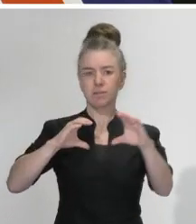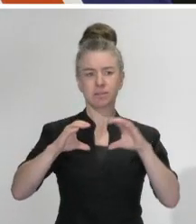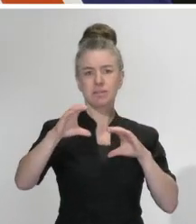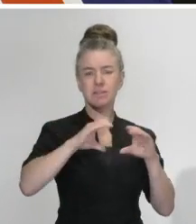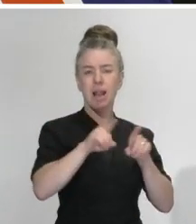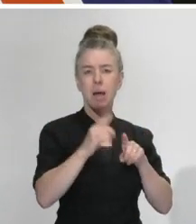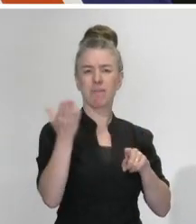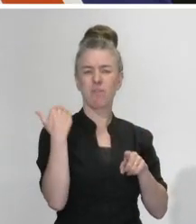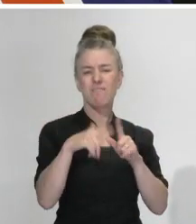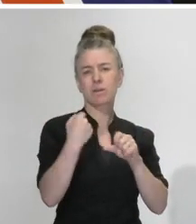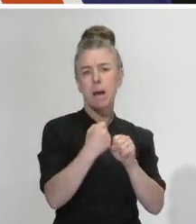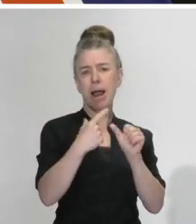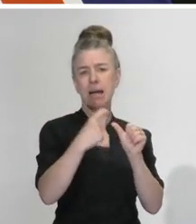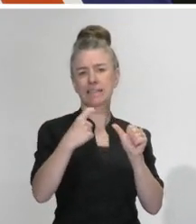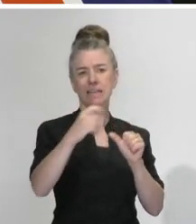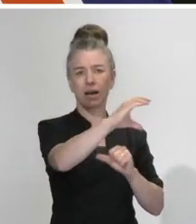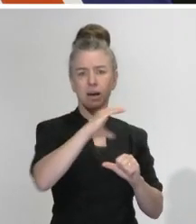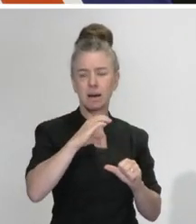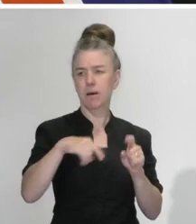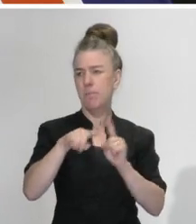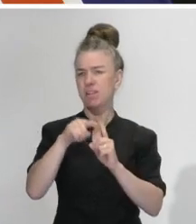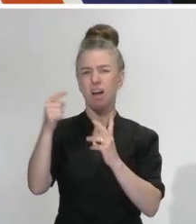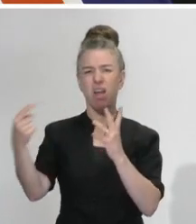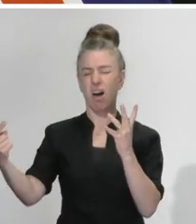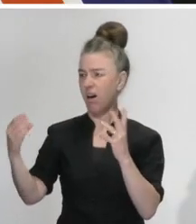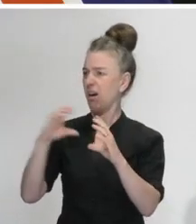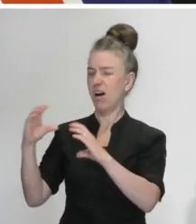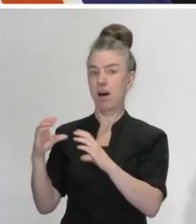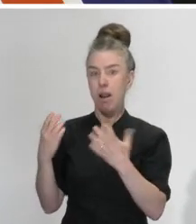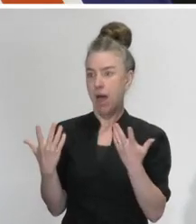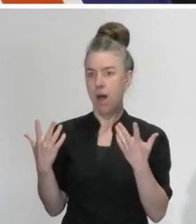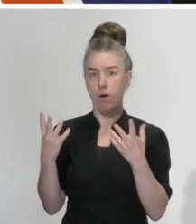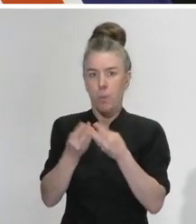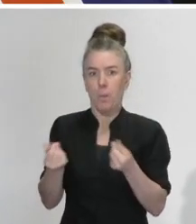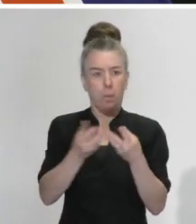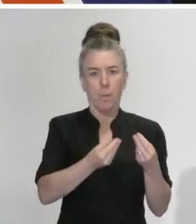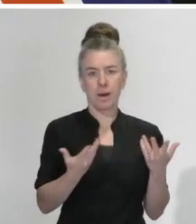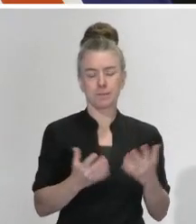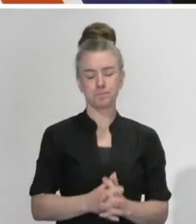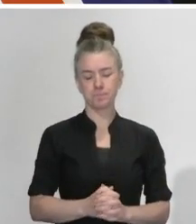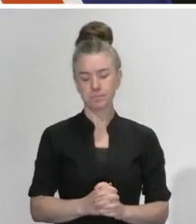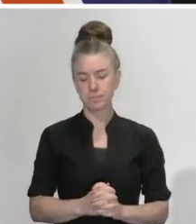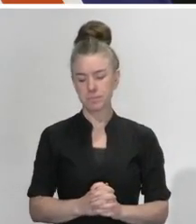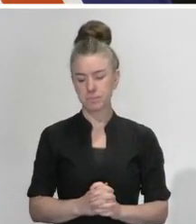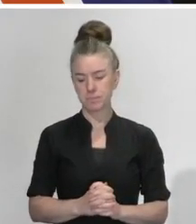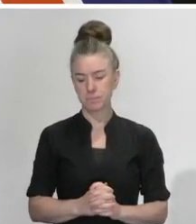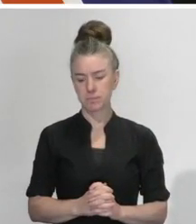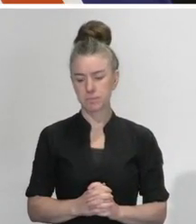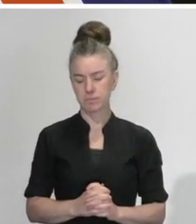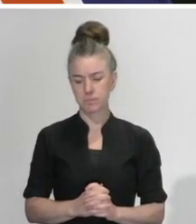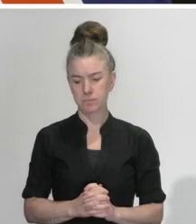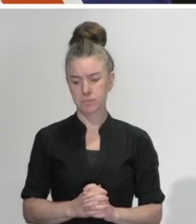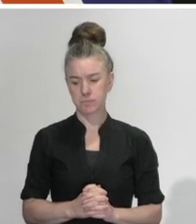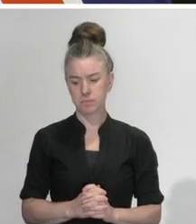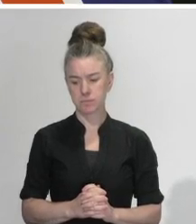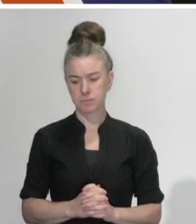that work is actively happening with primary care leaders involved in it. The college is also asking for the deadline for priority groups such as over 65s